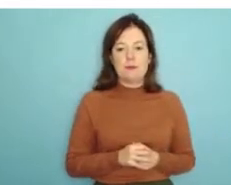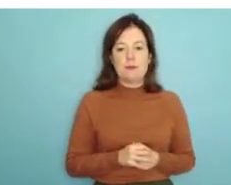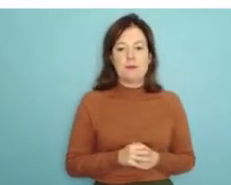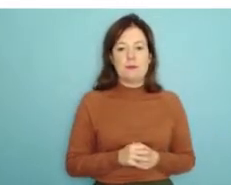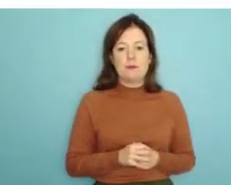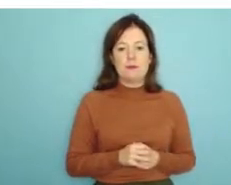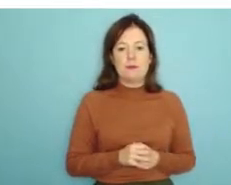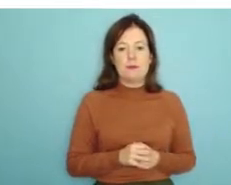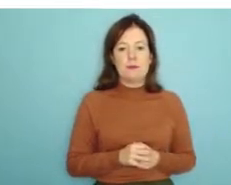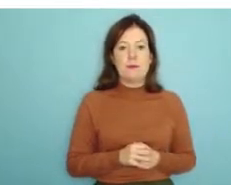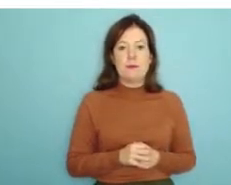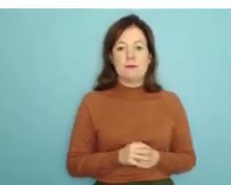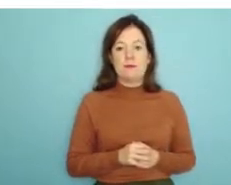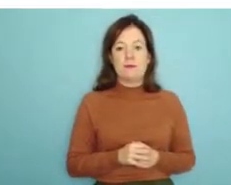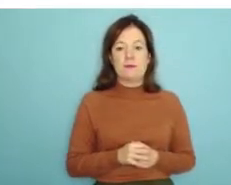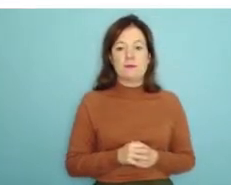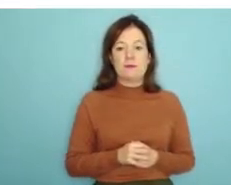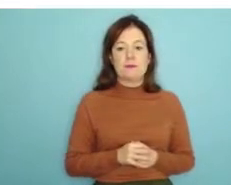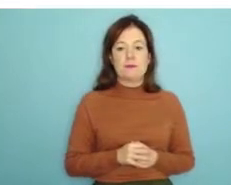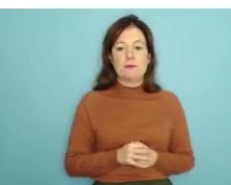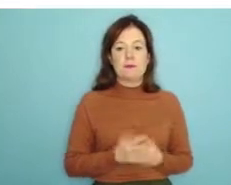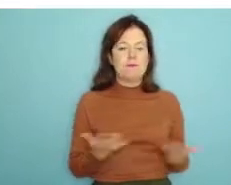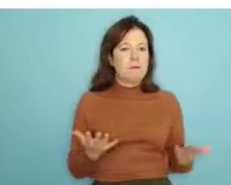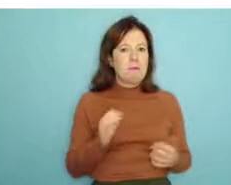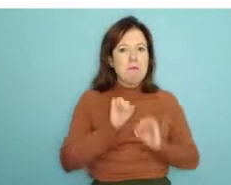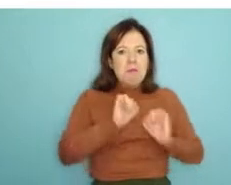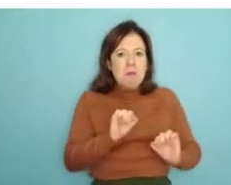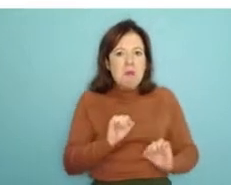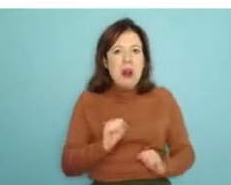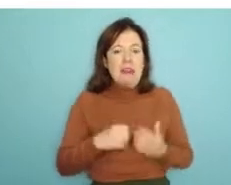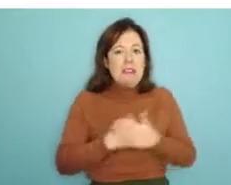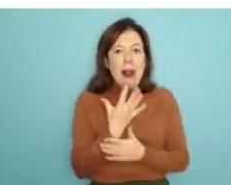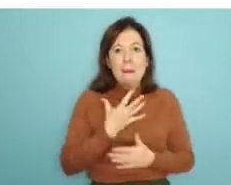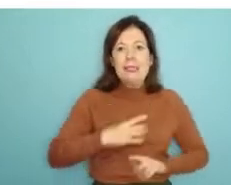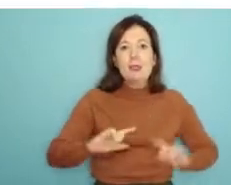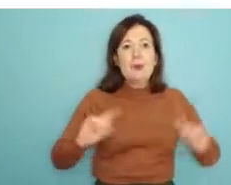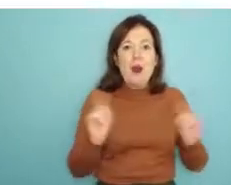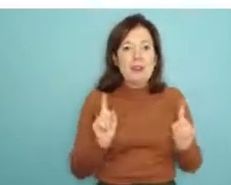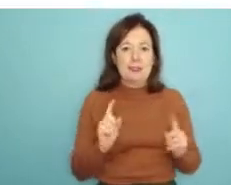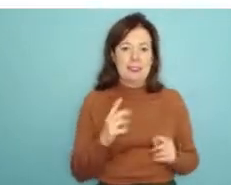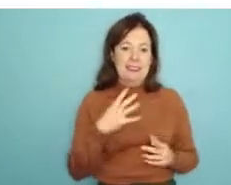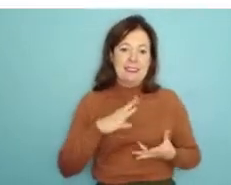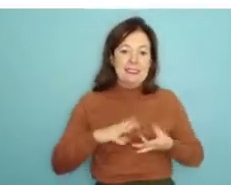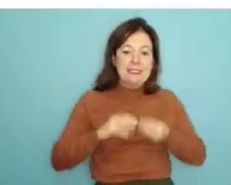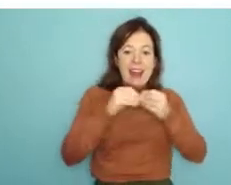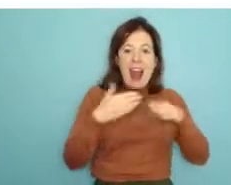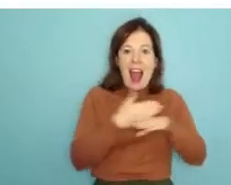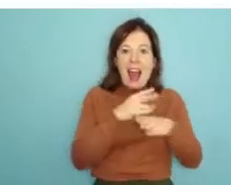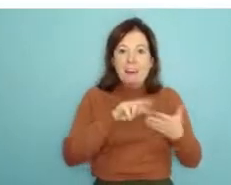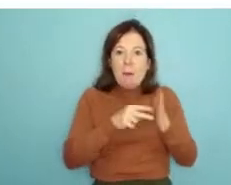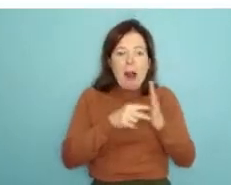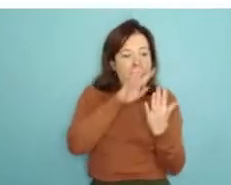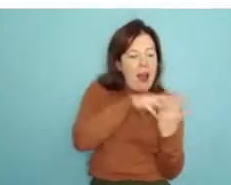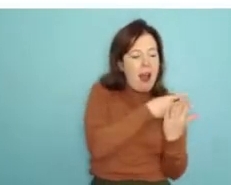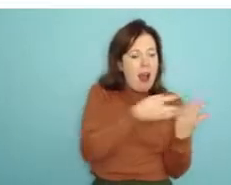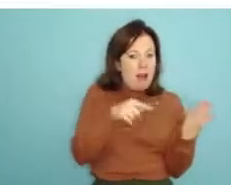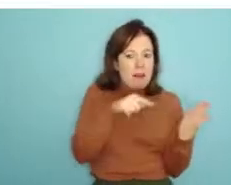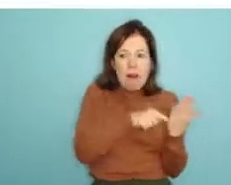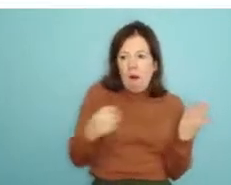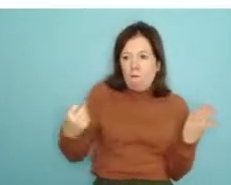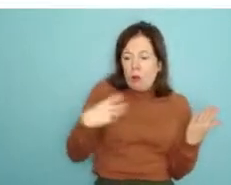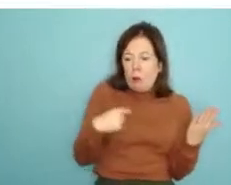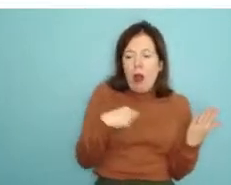top tip would be about addressing your development needs, thinking about an action plan and making sure you're responding to the feedback.